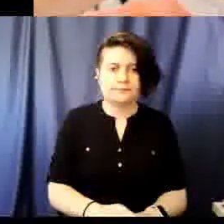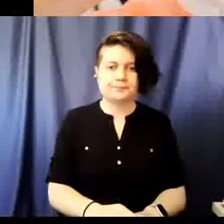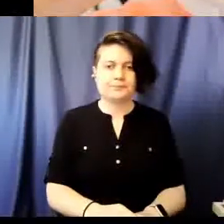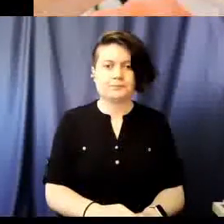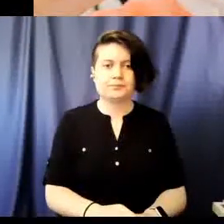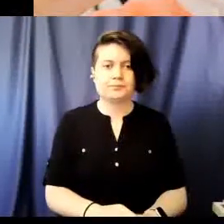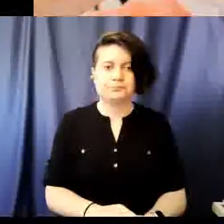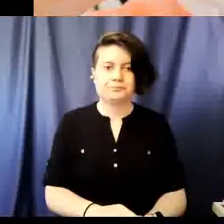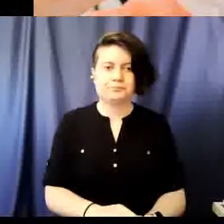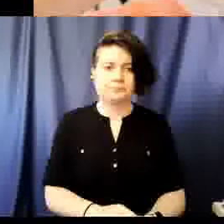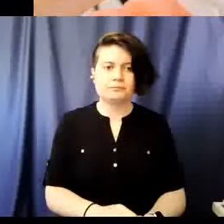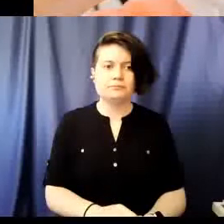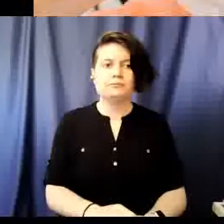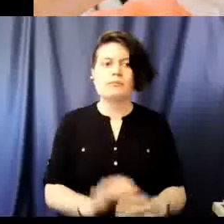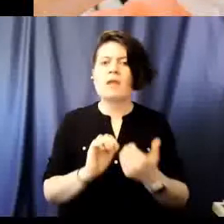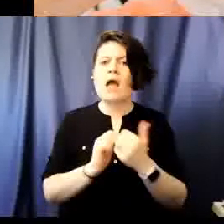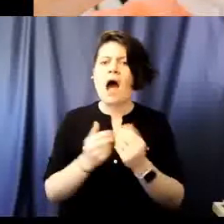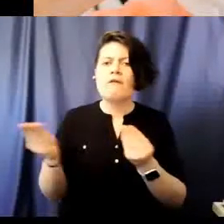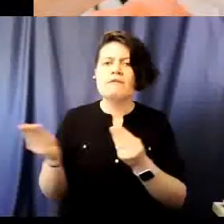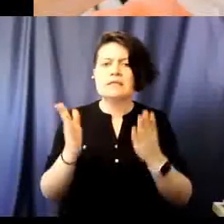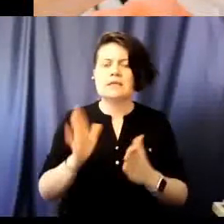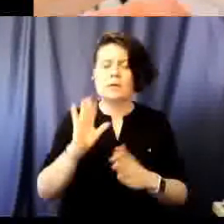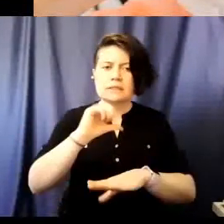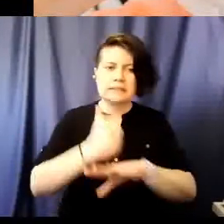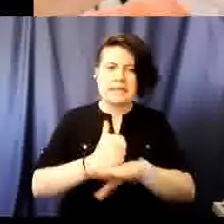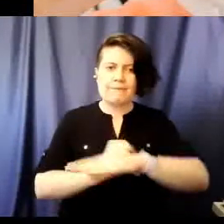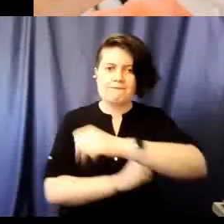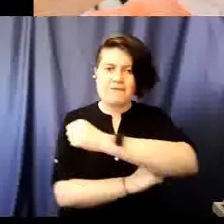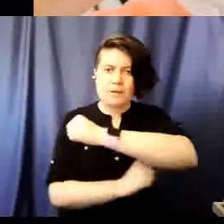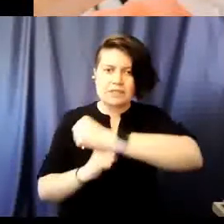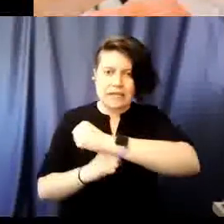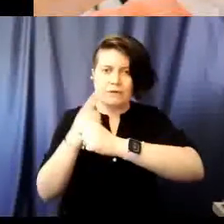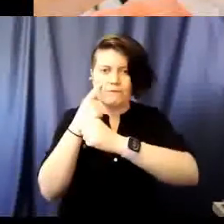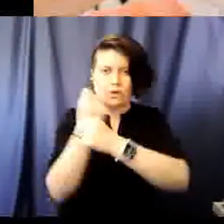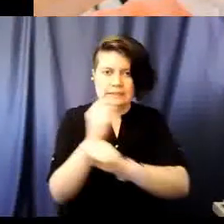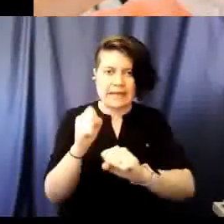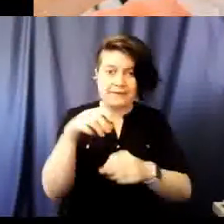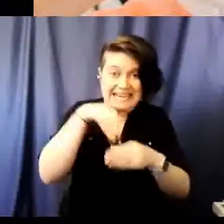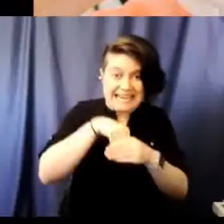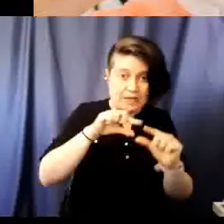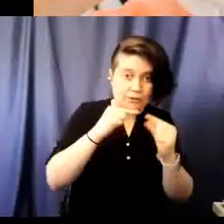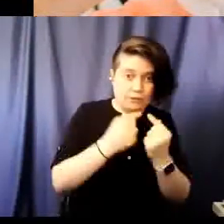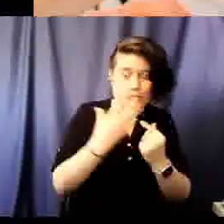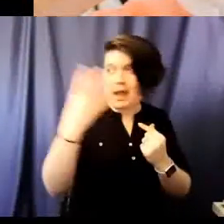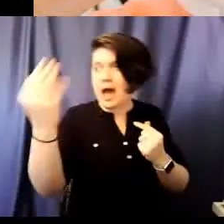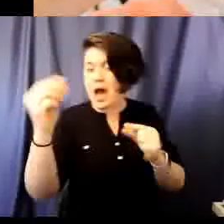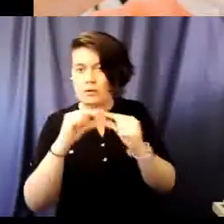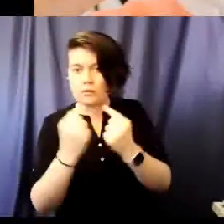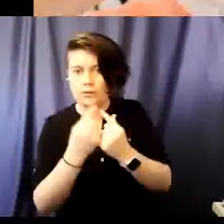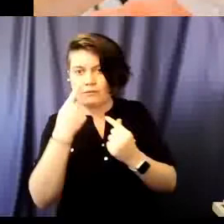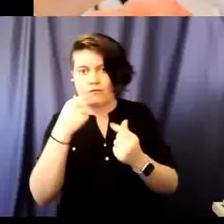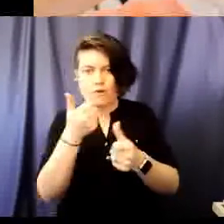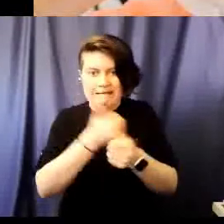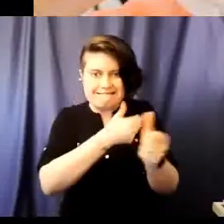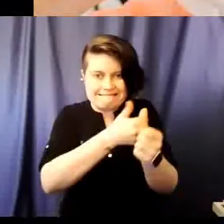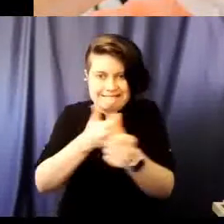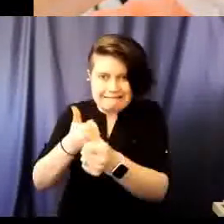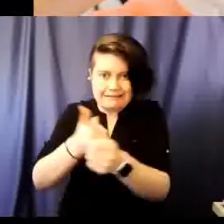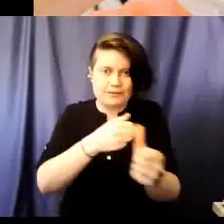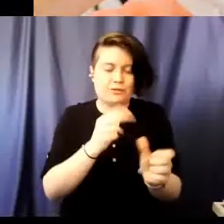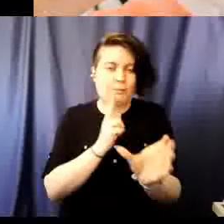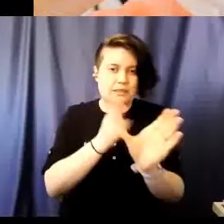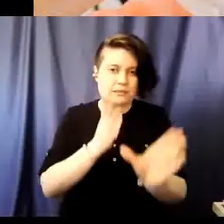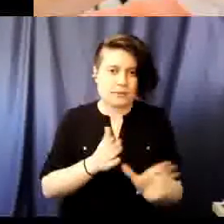How are facilitators going to set up the foundations of safety within and outside of the group for participants? What is the process